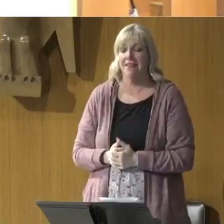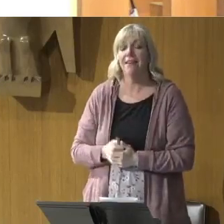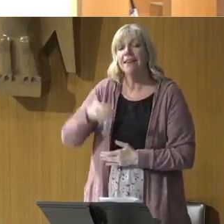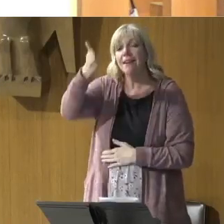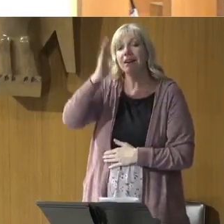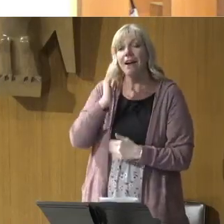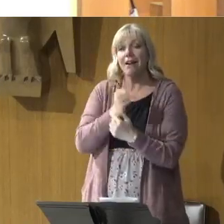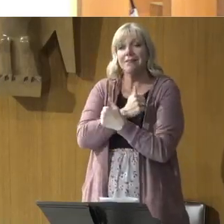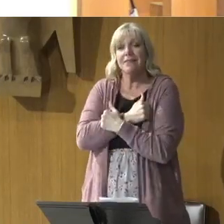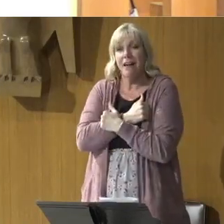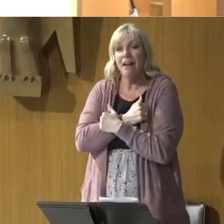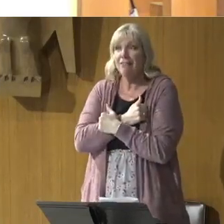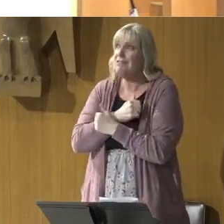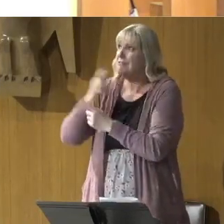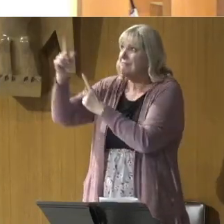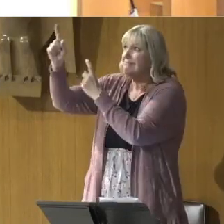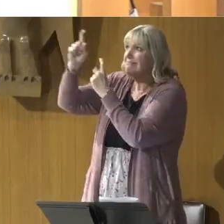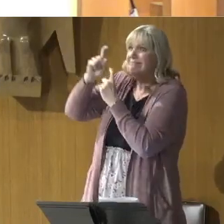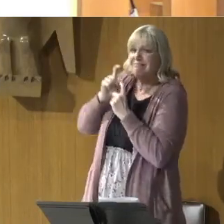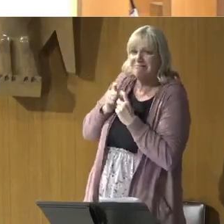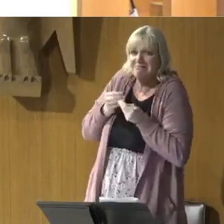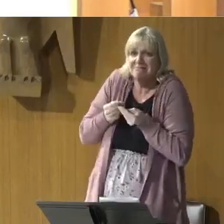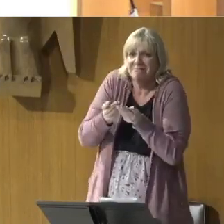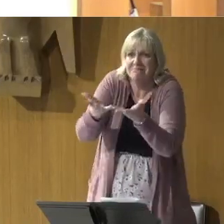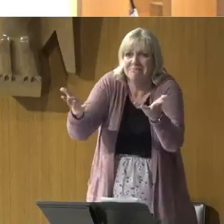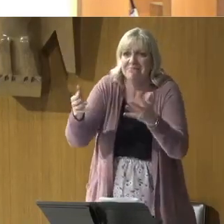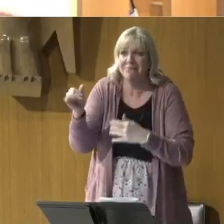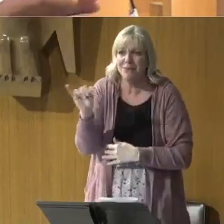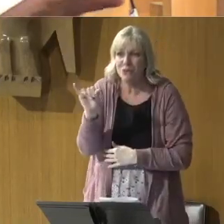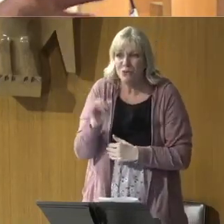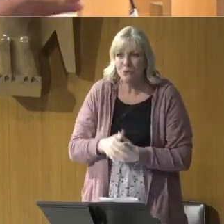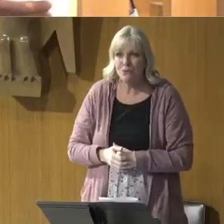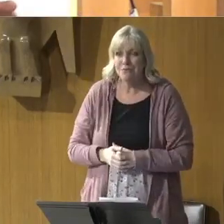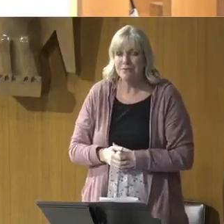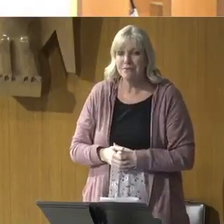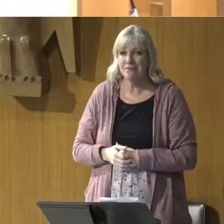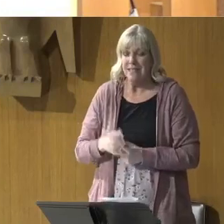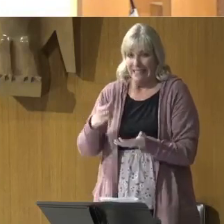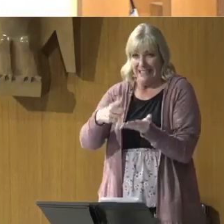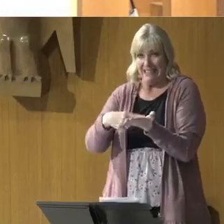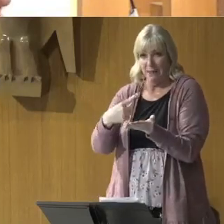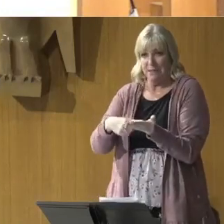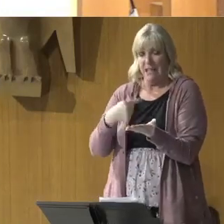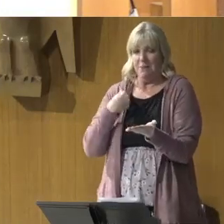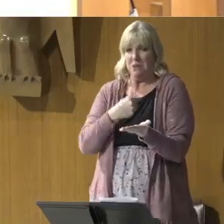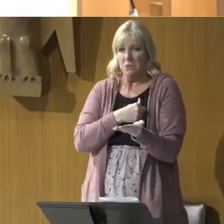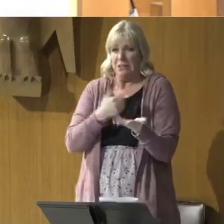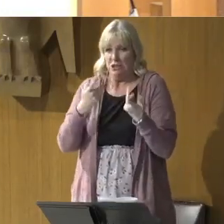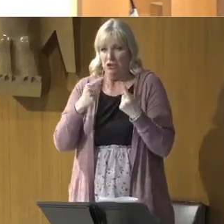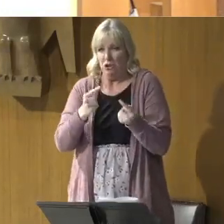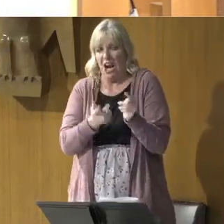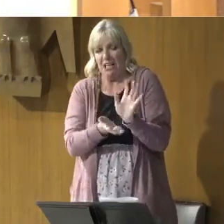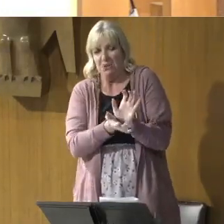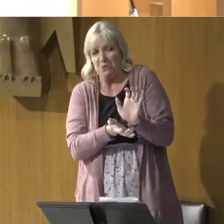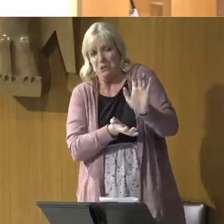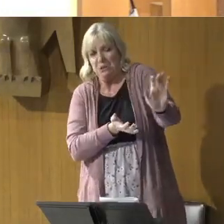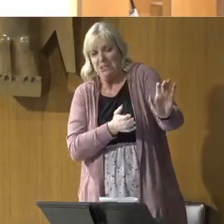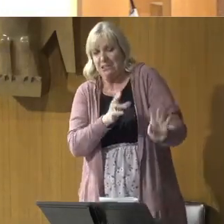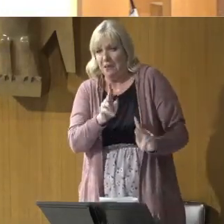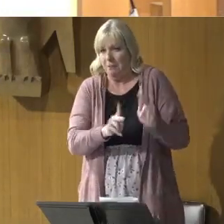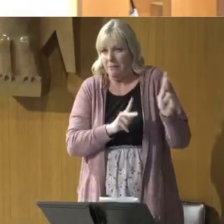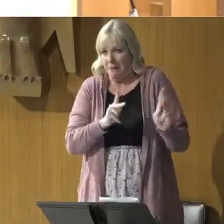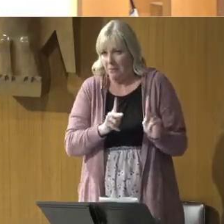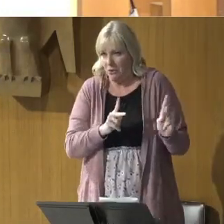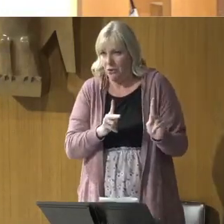even to us. We remember that while we might try to keep people away from the table, God always beckons them forward.